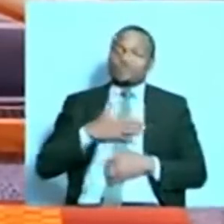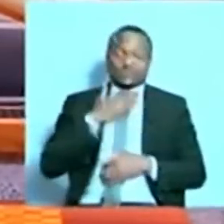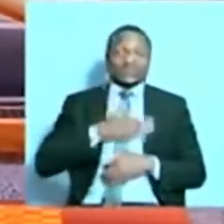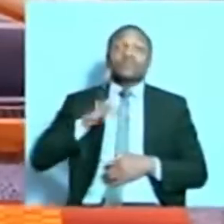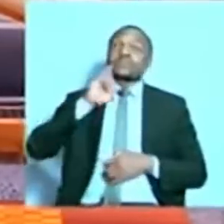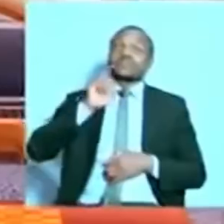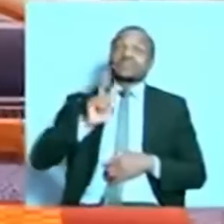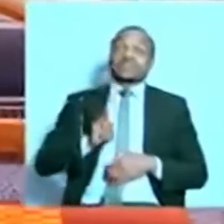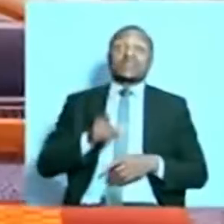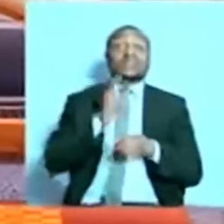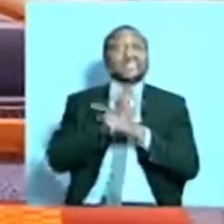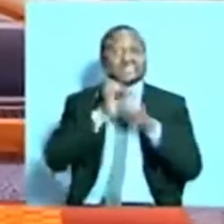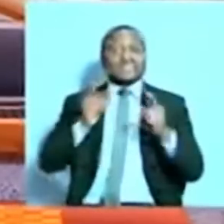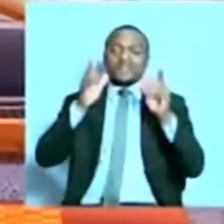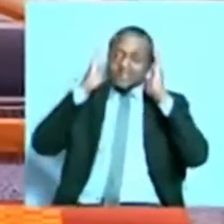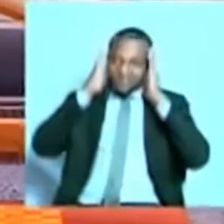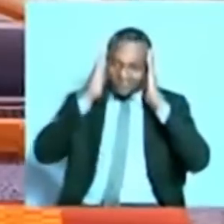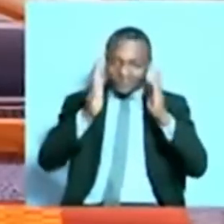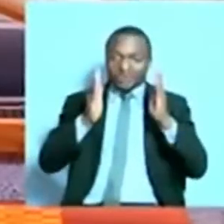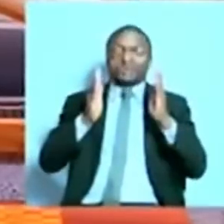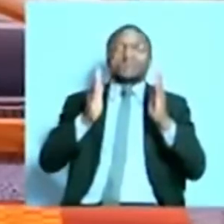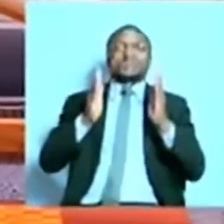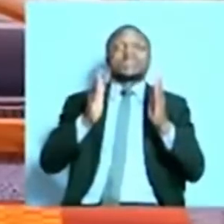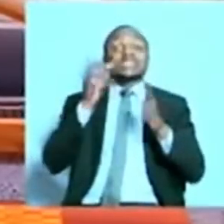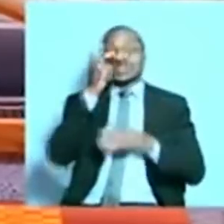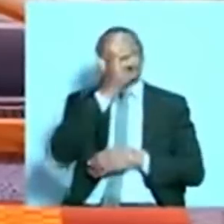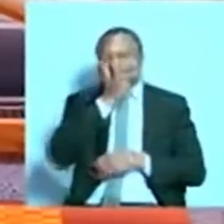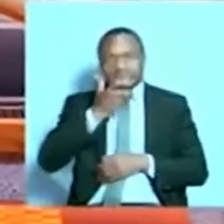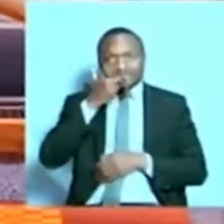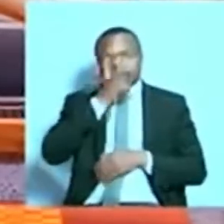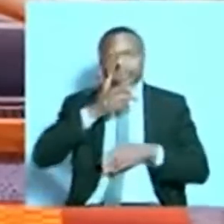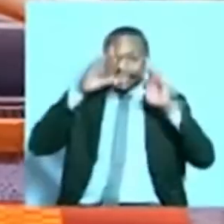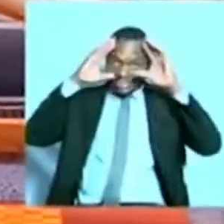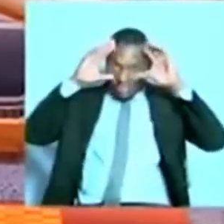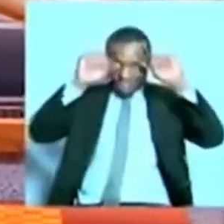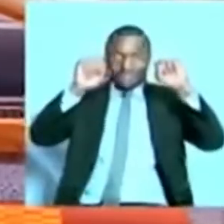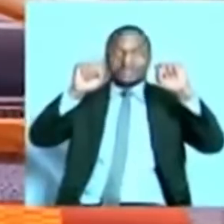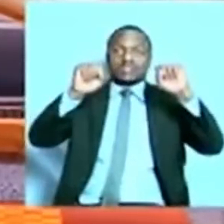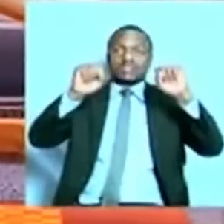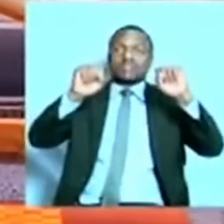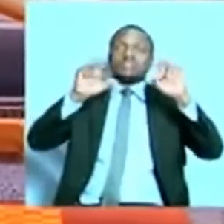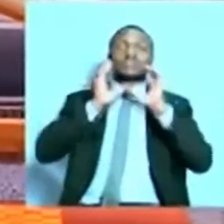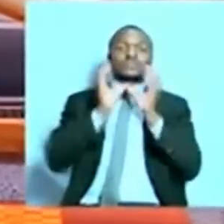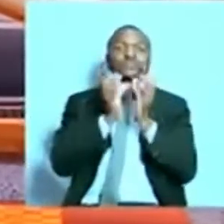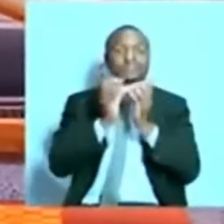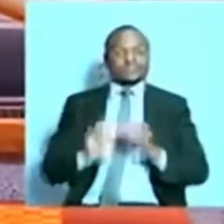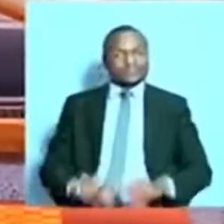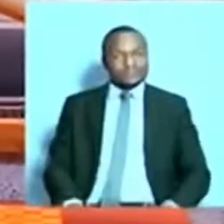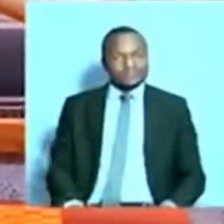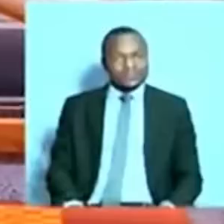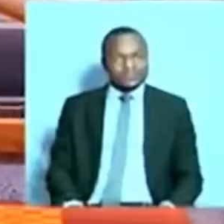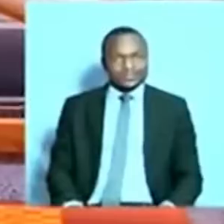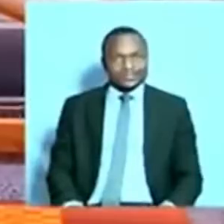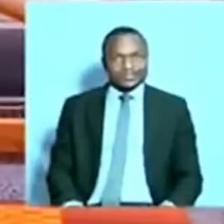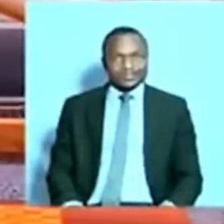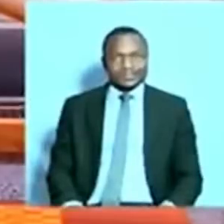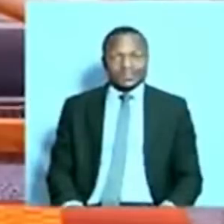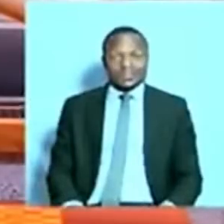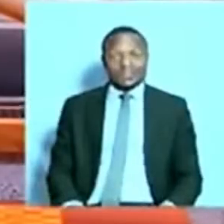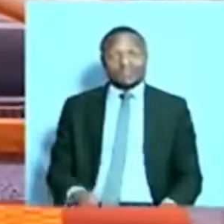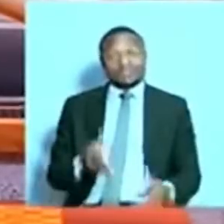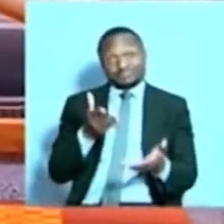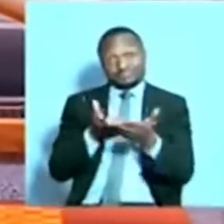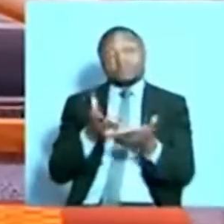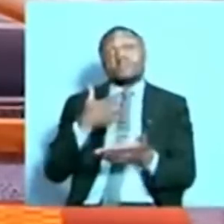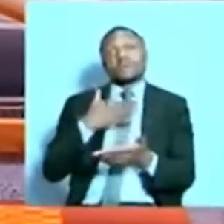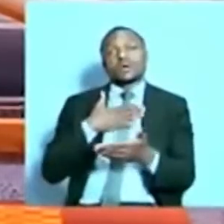let us just stick to the speech by the President of Mozambique. I think that